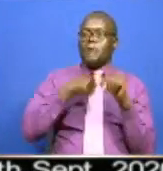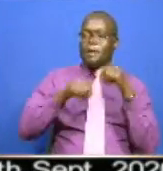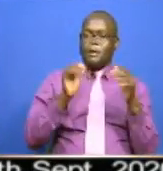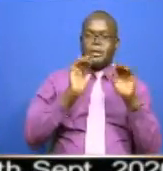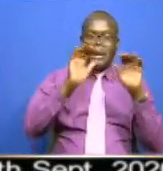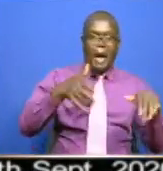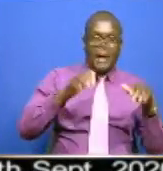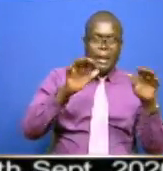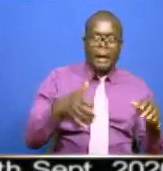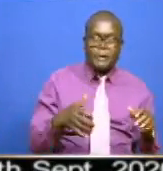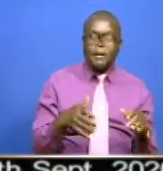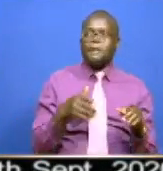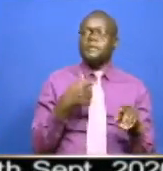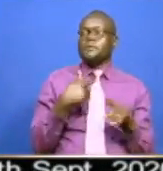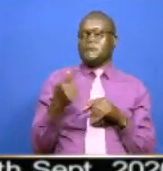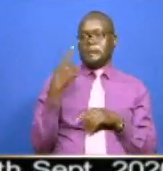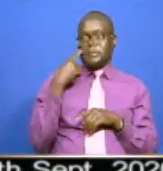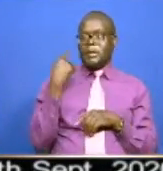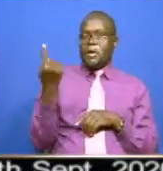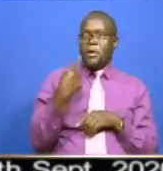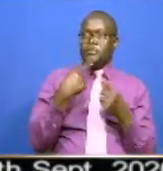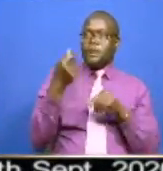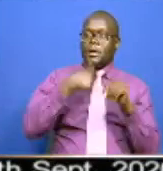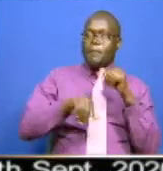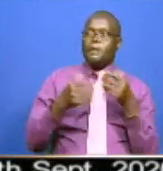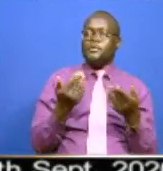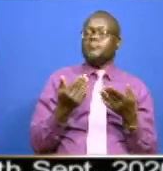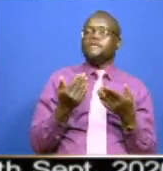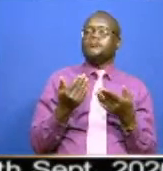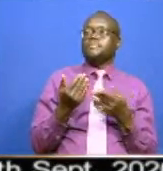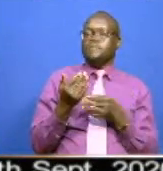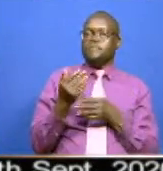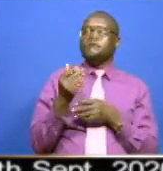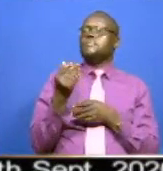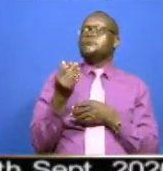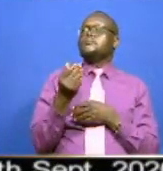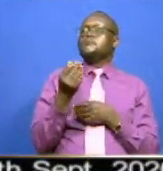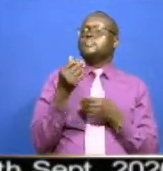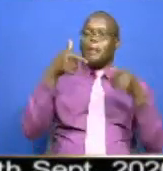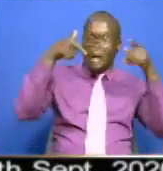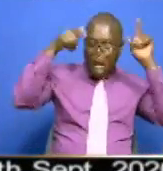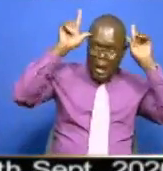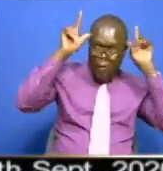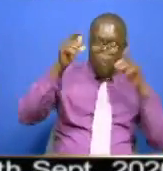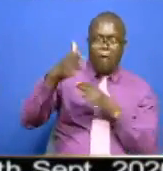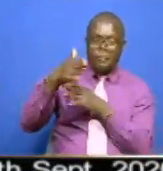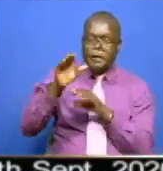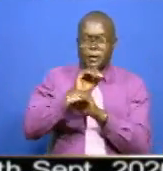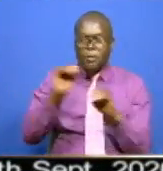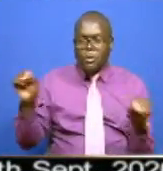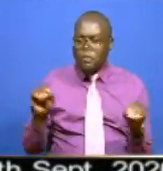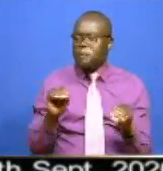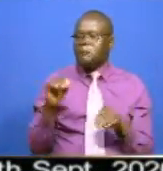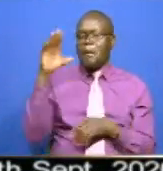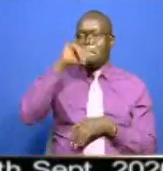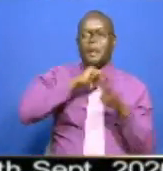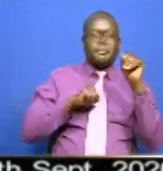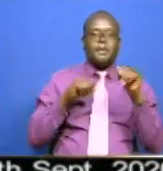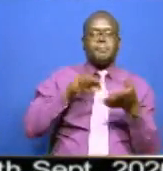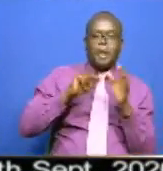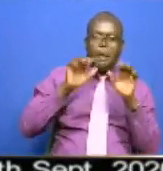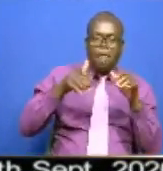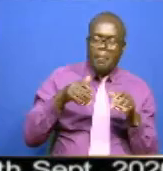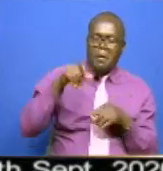agriculture and look like you're only talking about crop production? Because livestock, fisheries, all those things are part